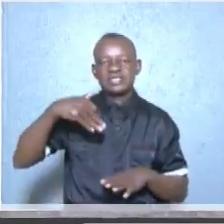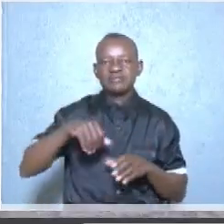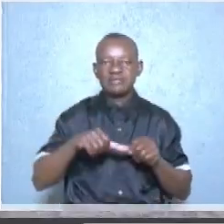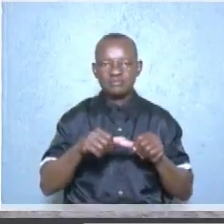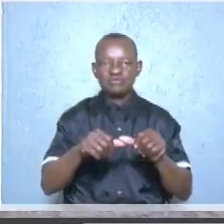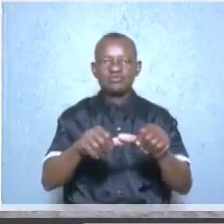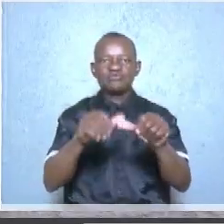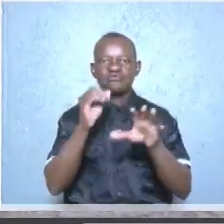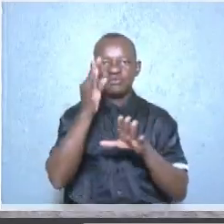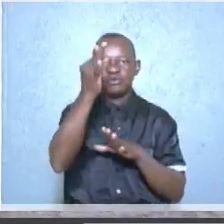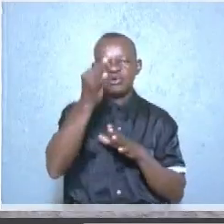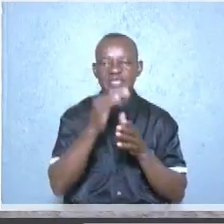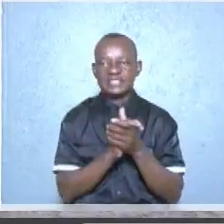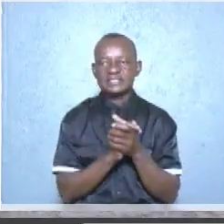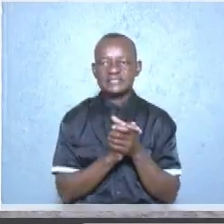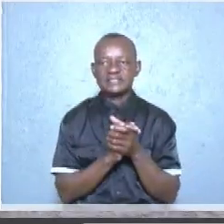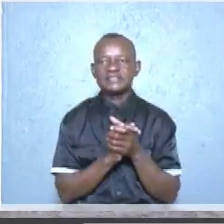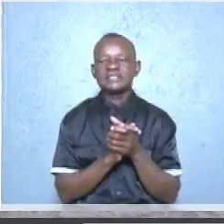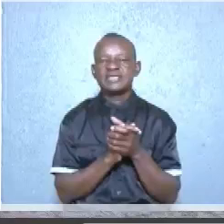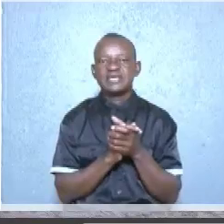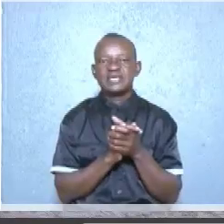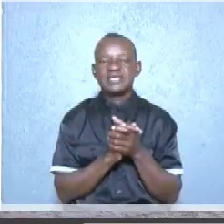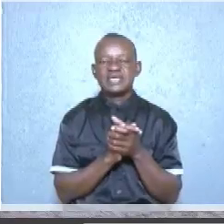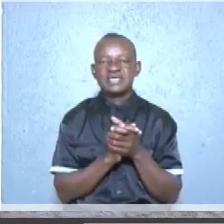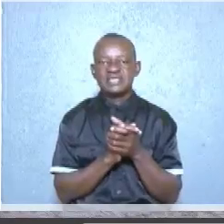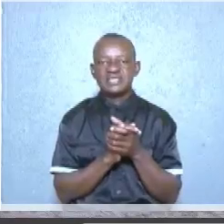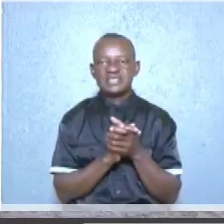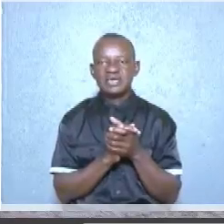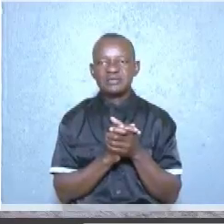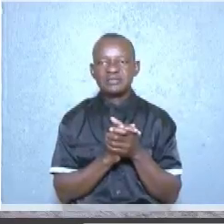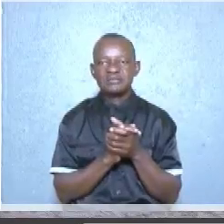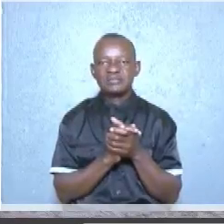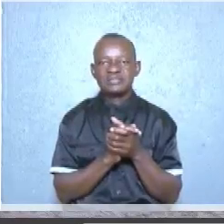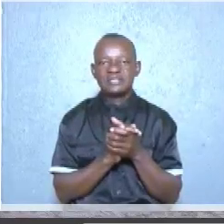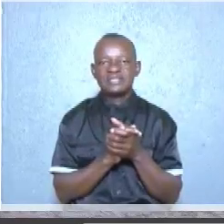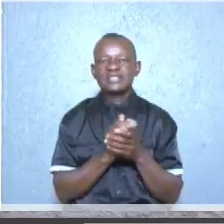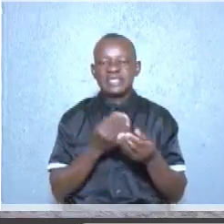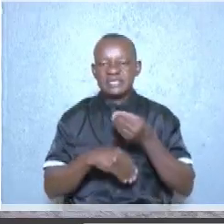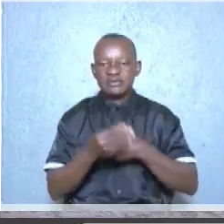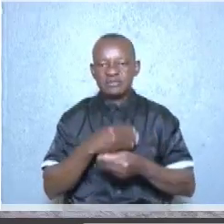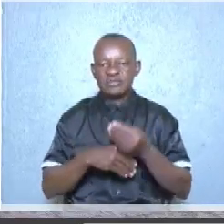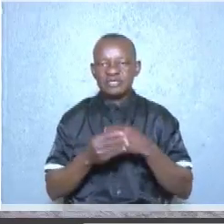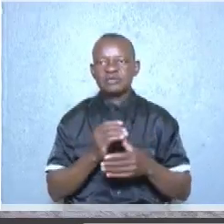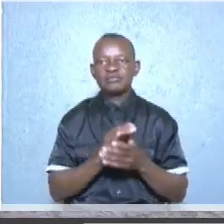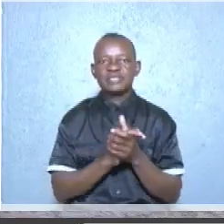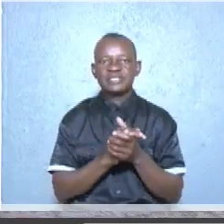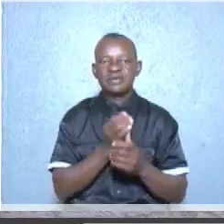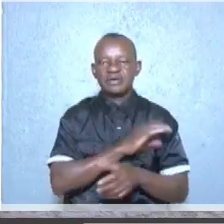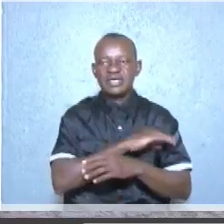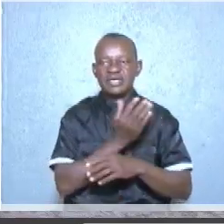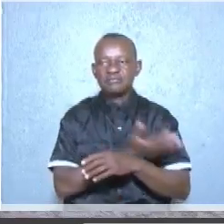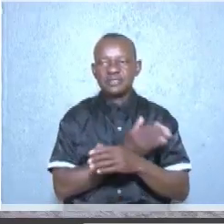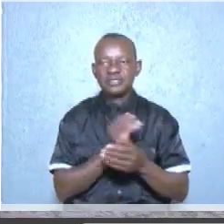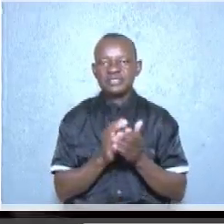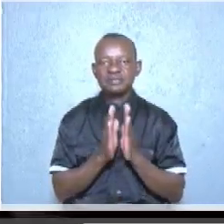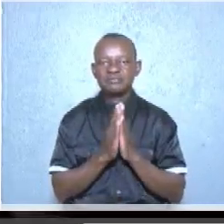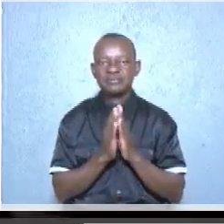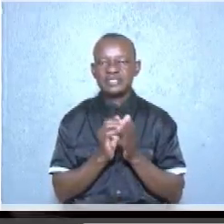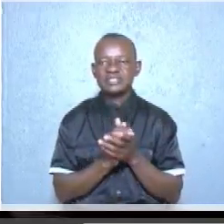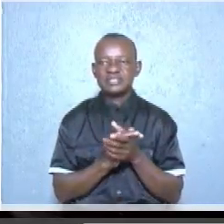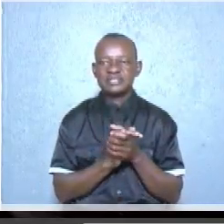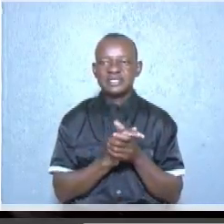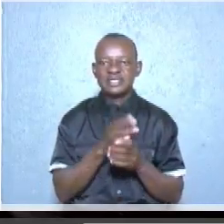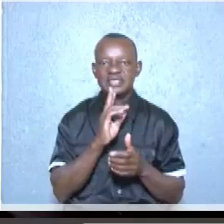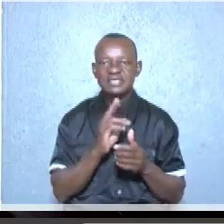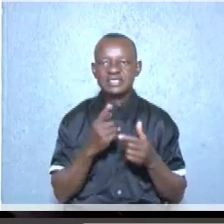terms of black economic empowerment, bringing in things like affirmative action and so forth. And what can you tell us about, that need